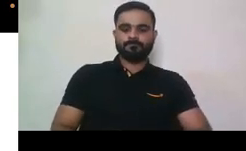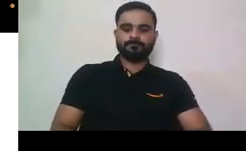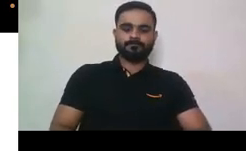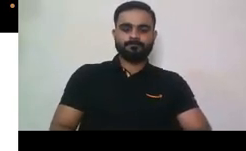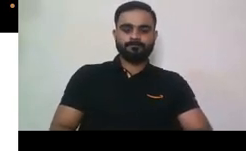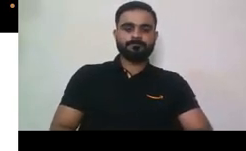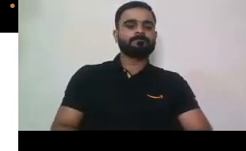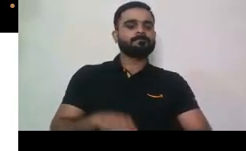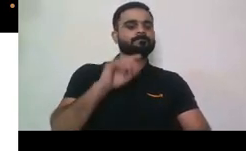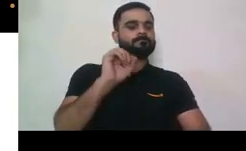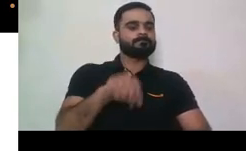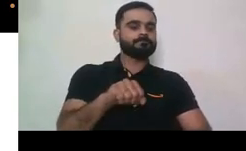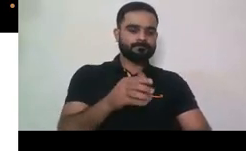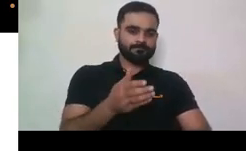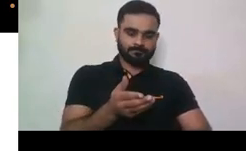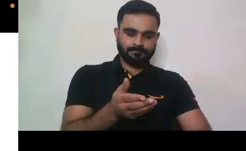Absolutely.